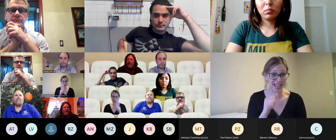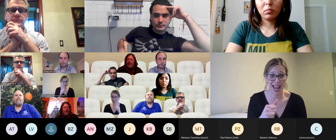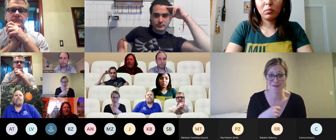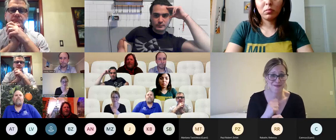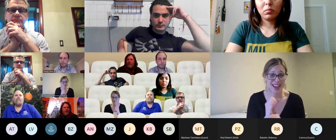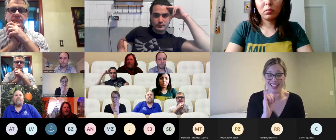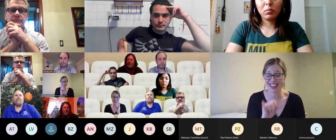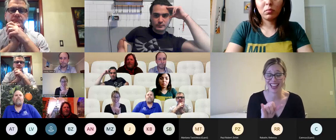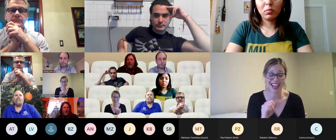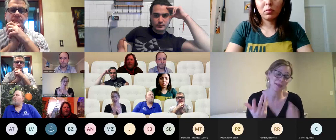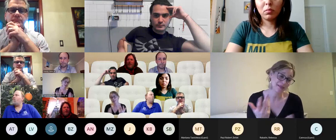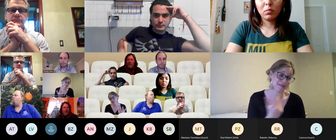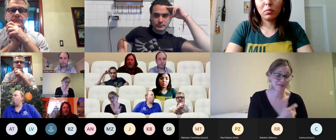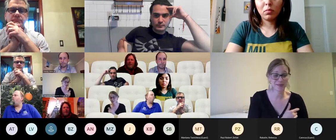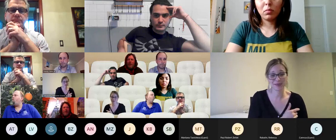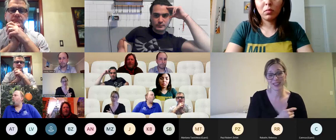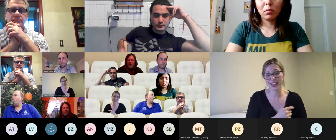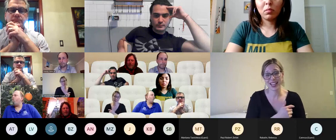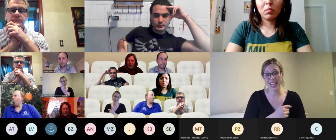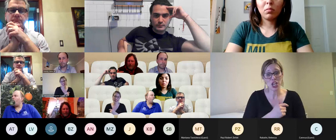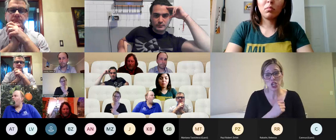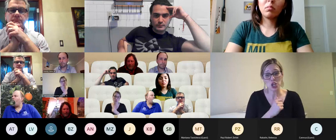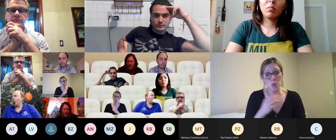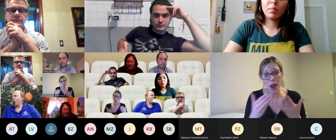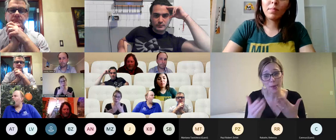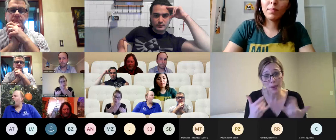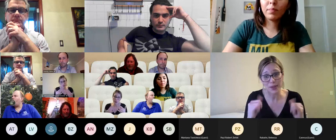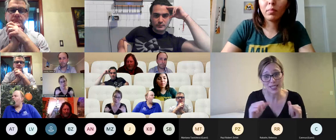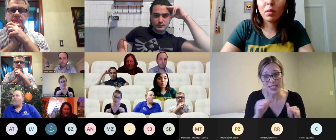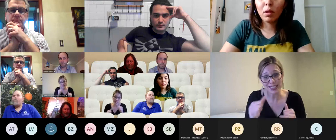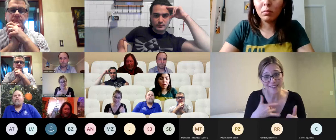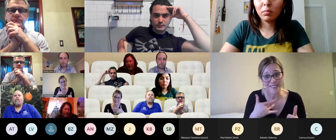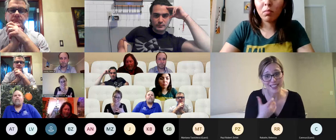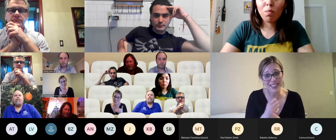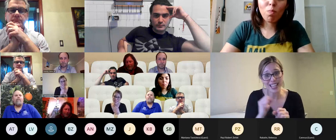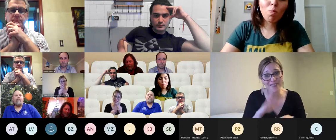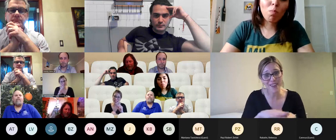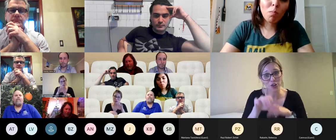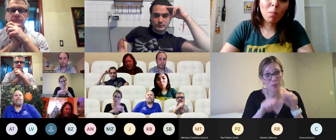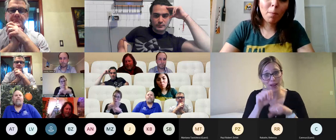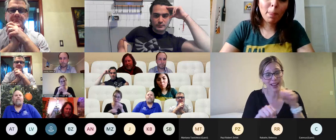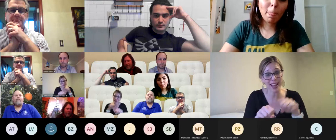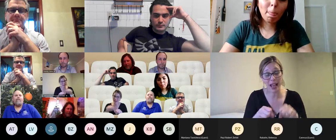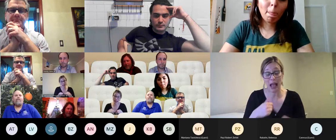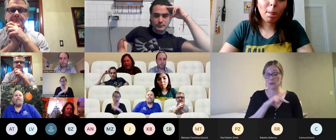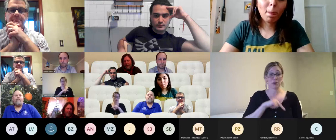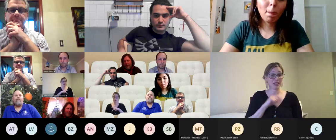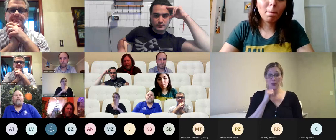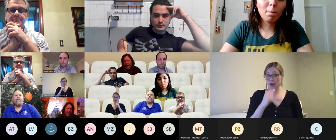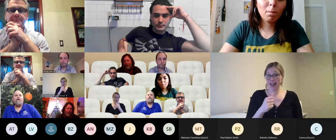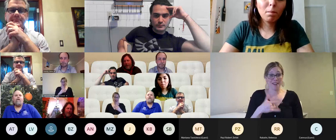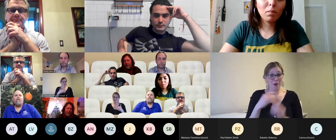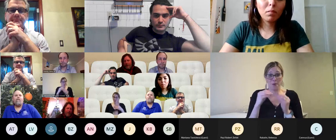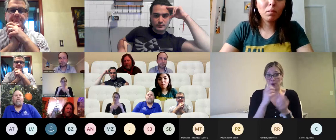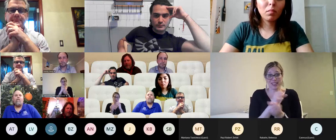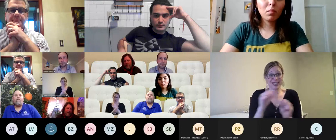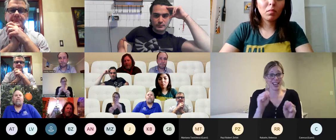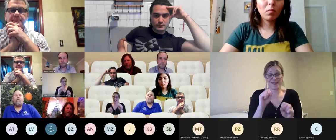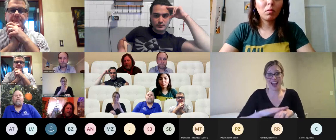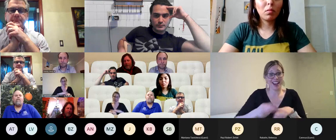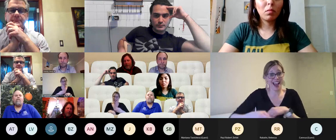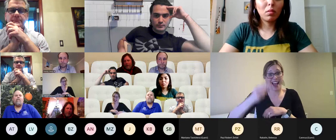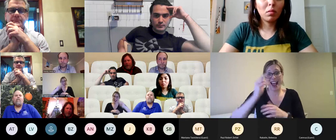night and day difference in terms of how you feel on your bike. You really wouldn't feel. I personally wouldn't feel any safer on a high